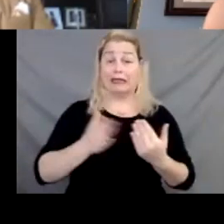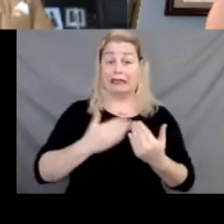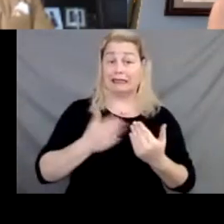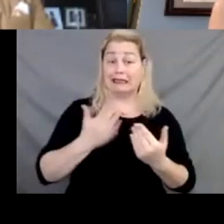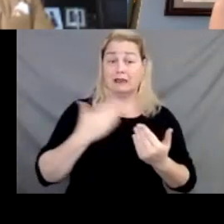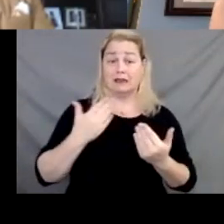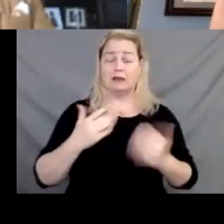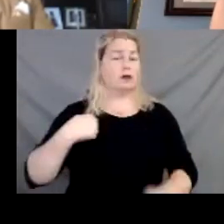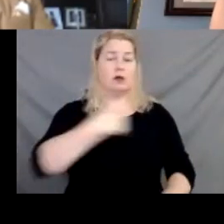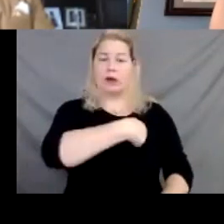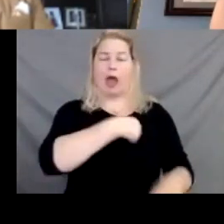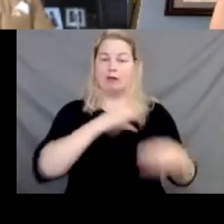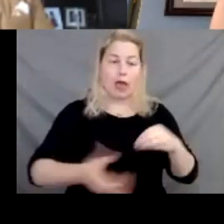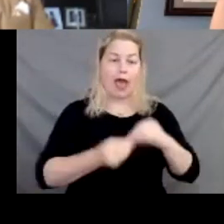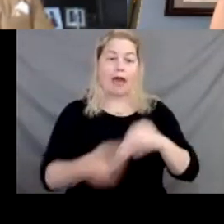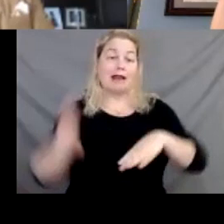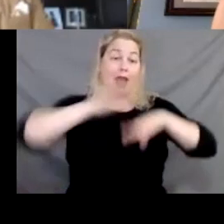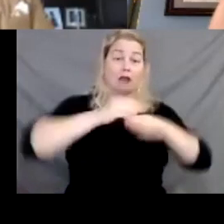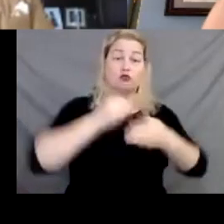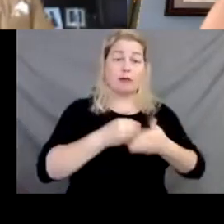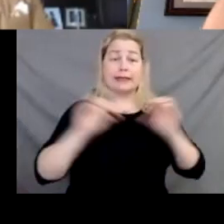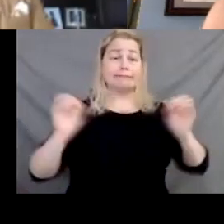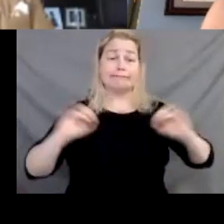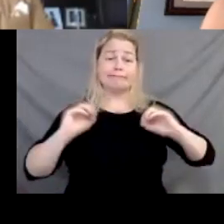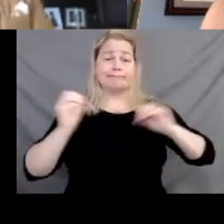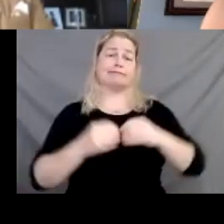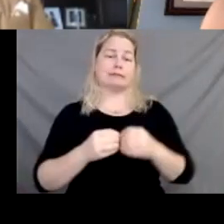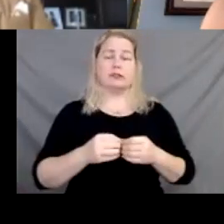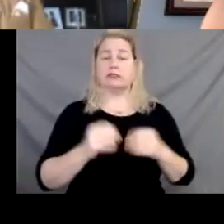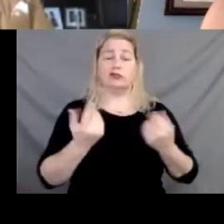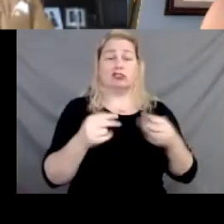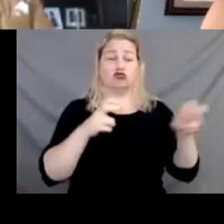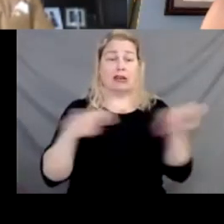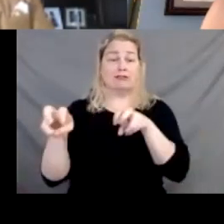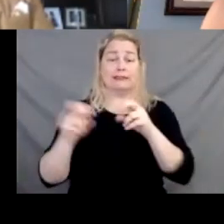to add any money to those particular line items.